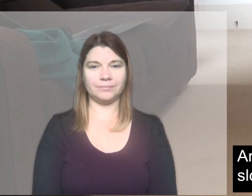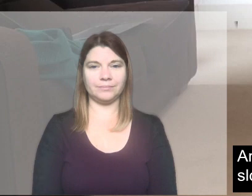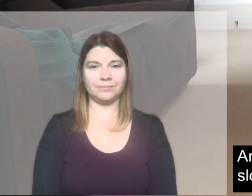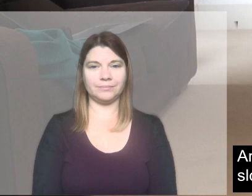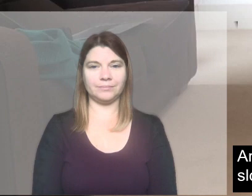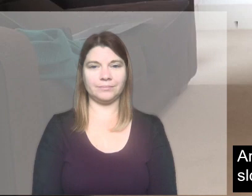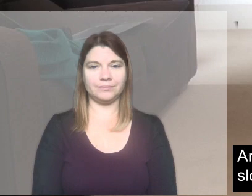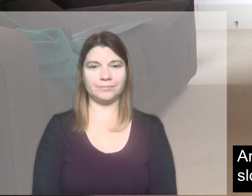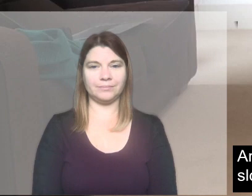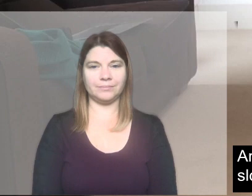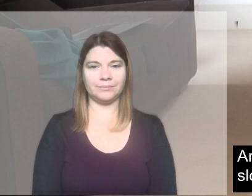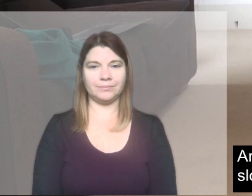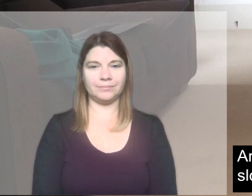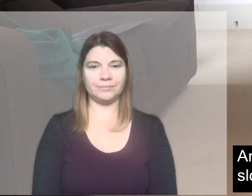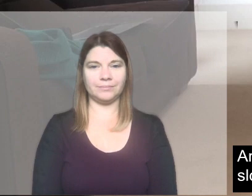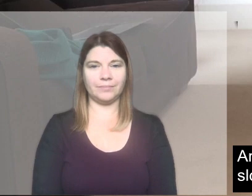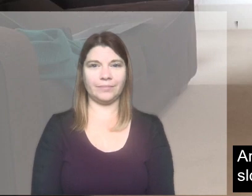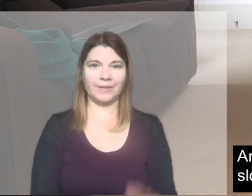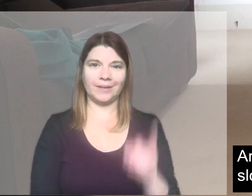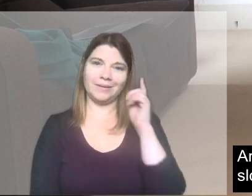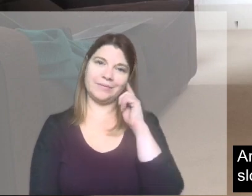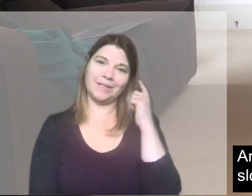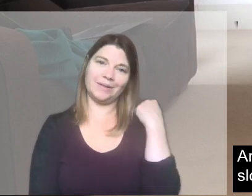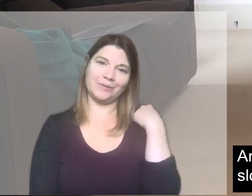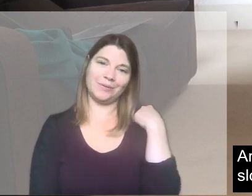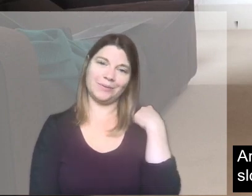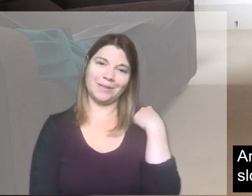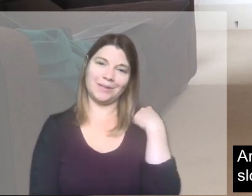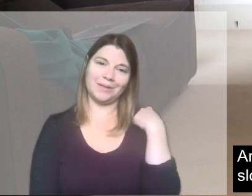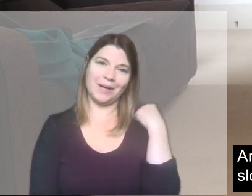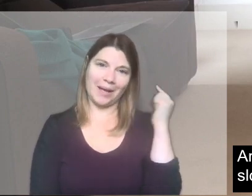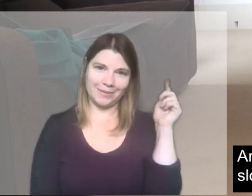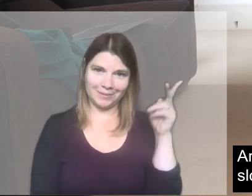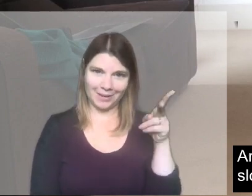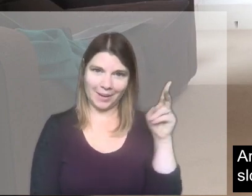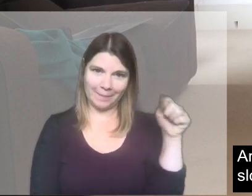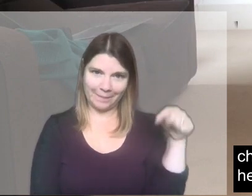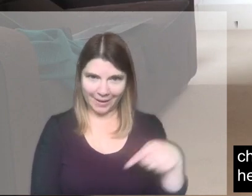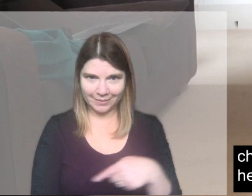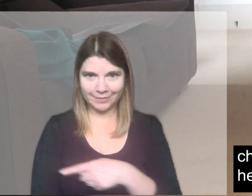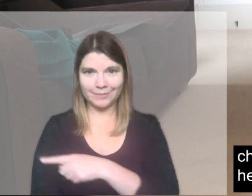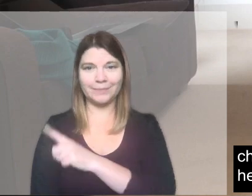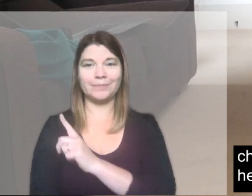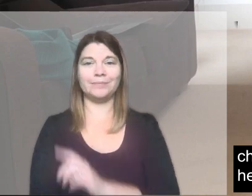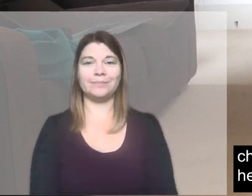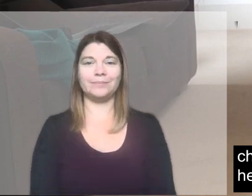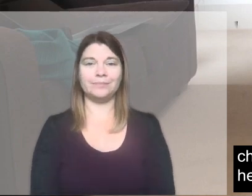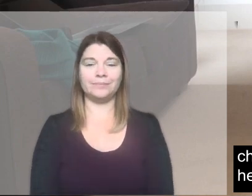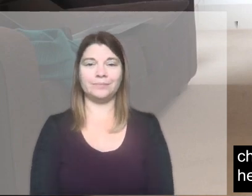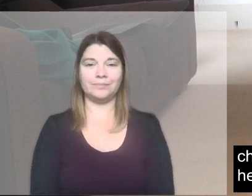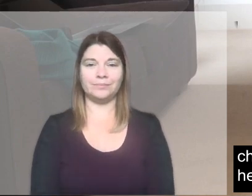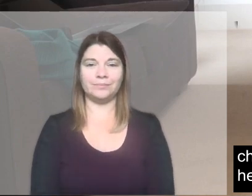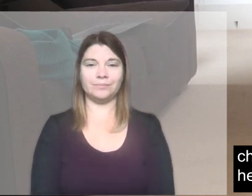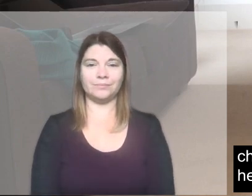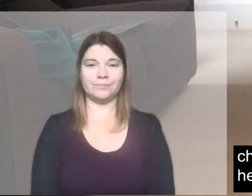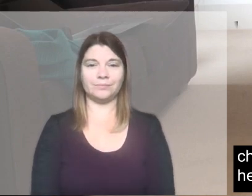moving smoothly and slowly. Left ear to left shoulder and chin to chest.